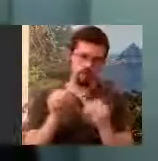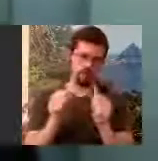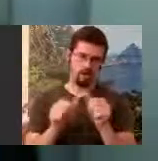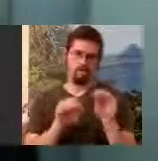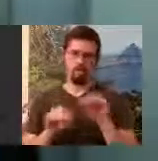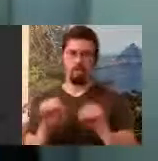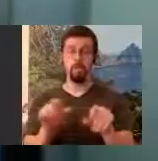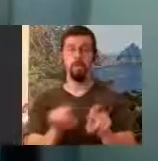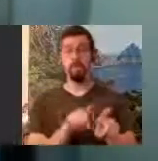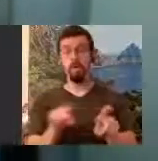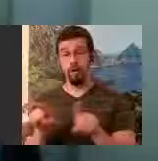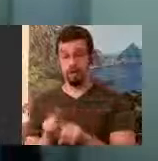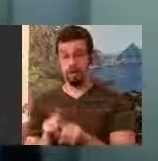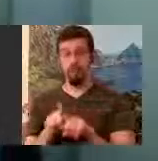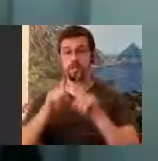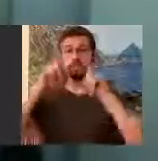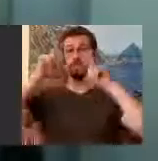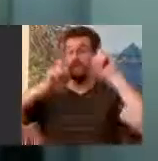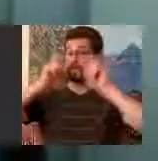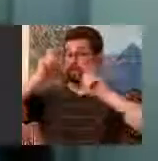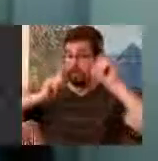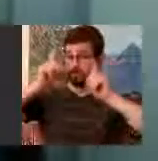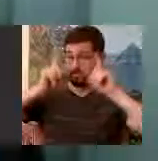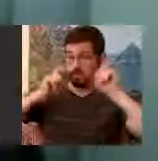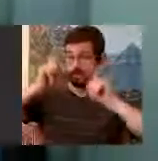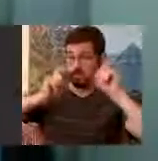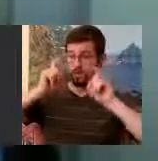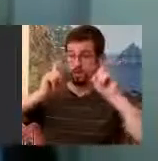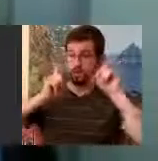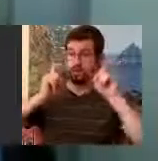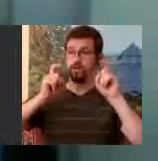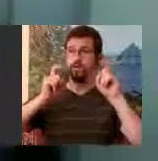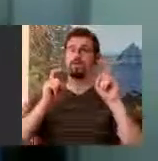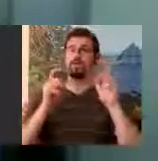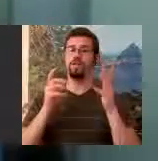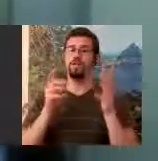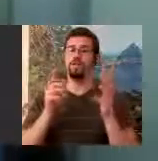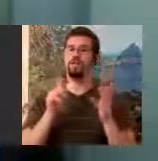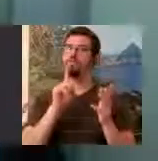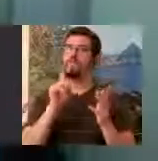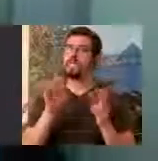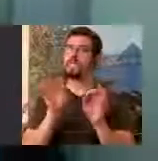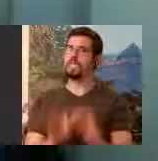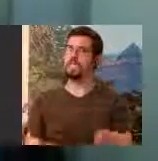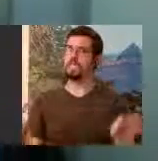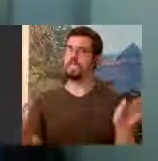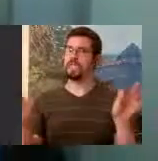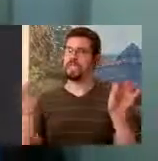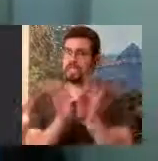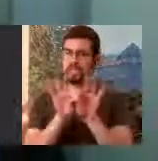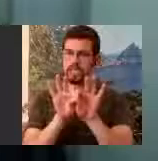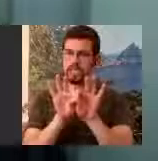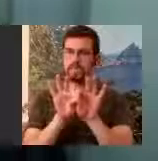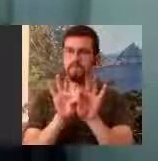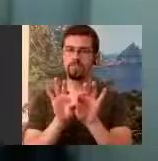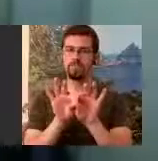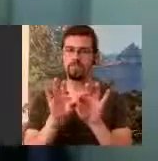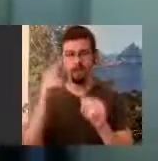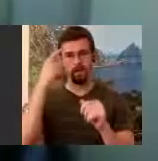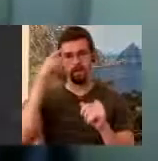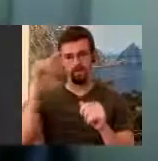but also the facial expressions, which are a key part of the